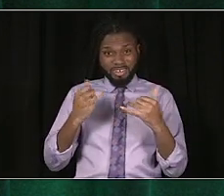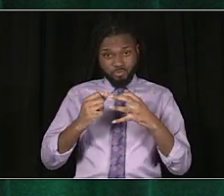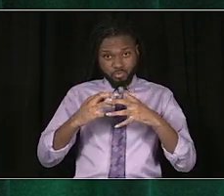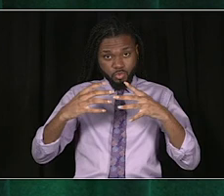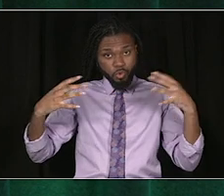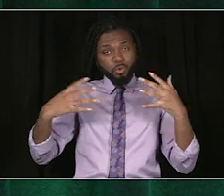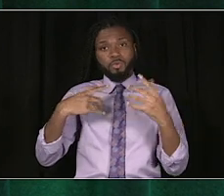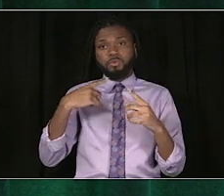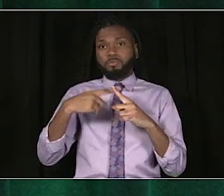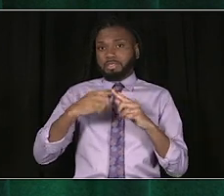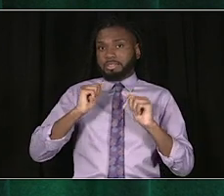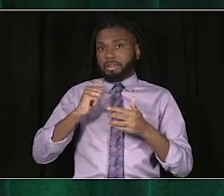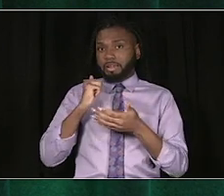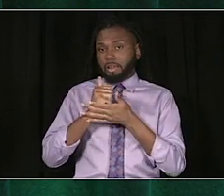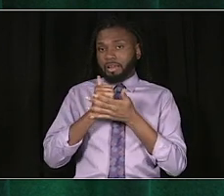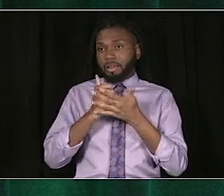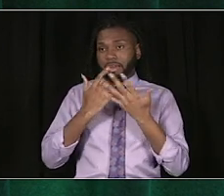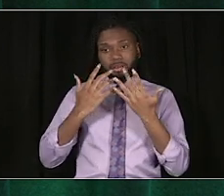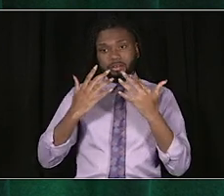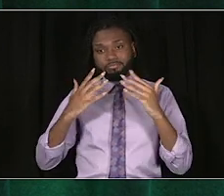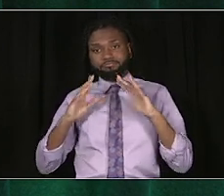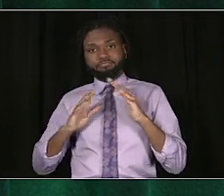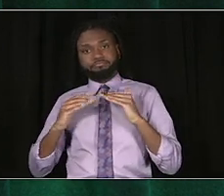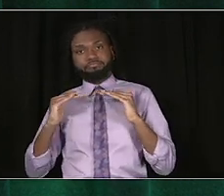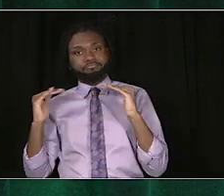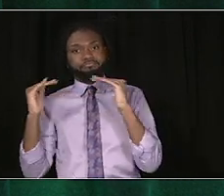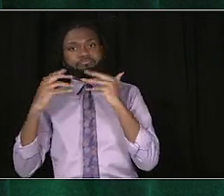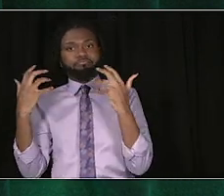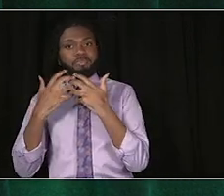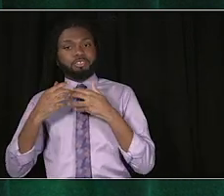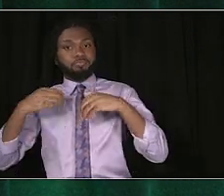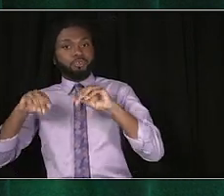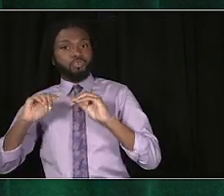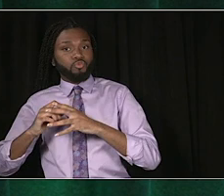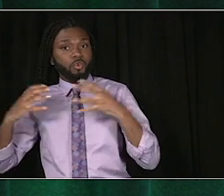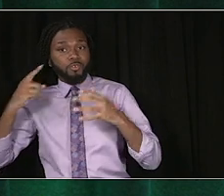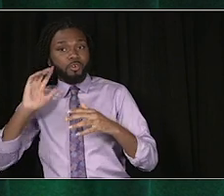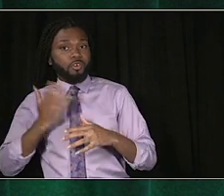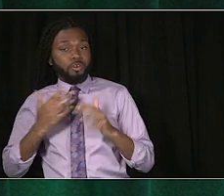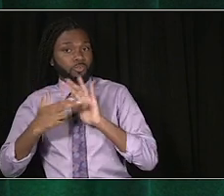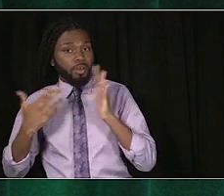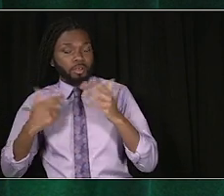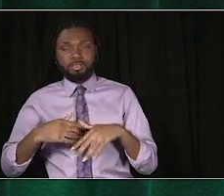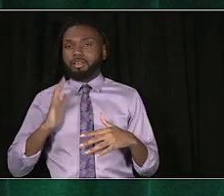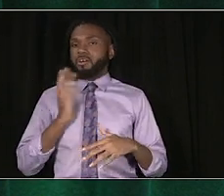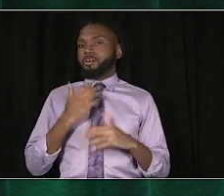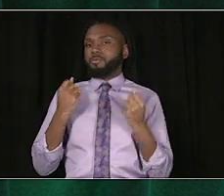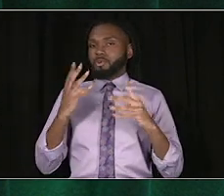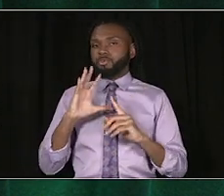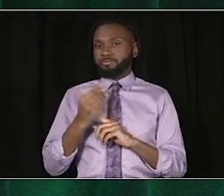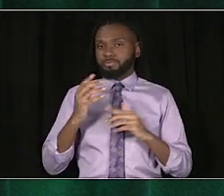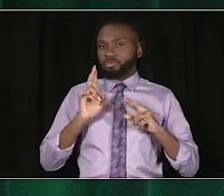can actually equal market growth for our brands, are multicultural consumers. We know that.